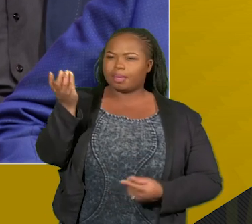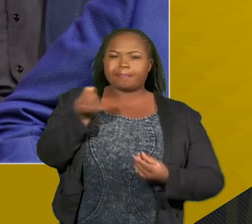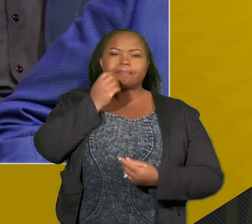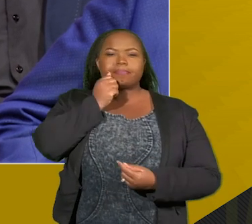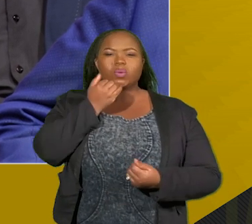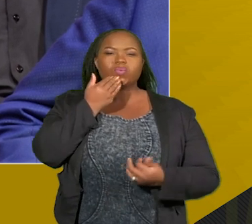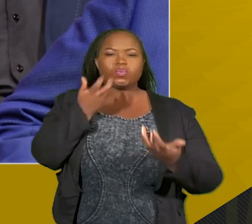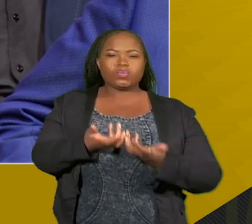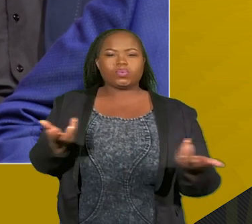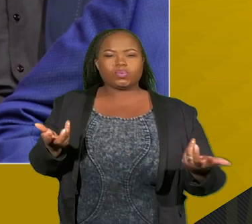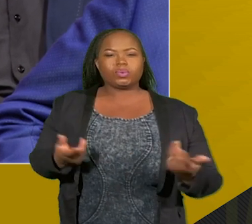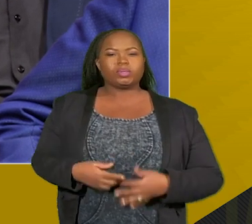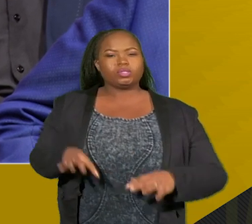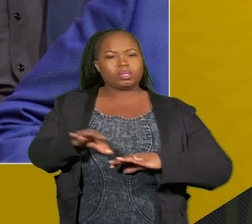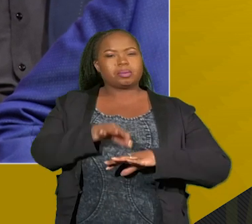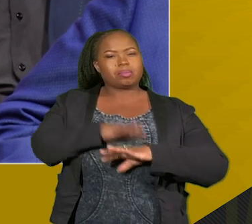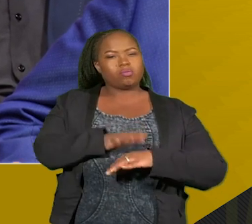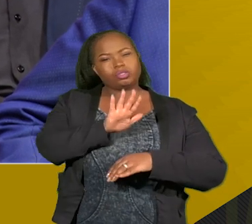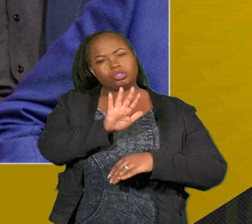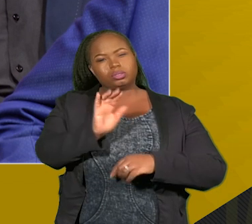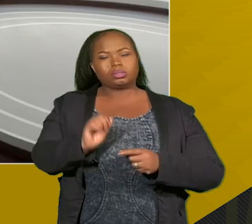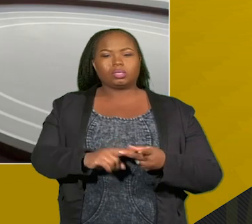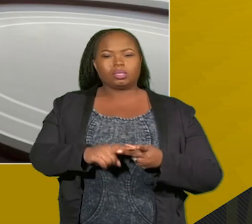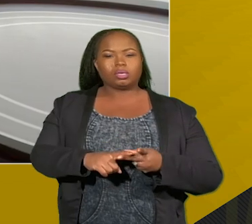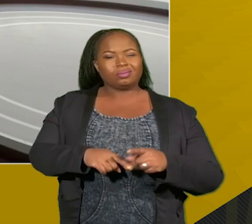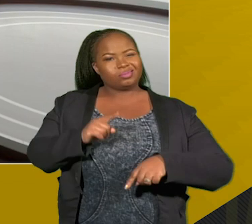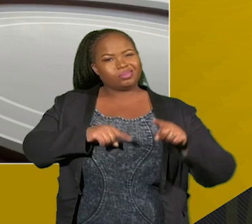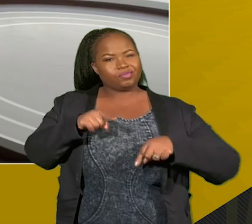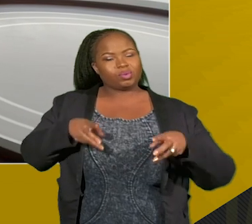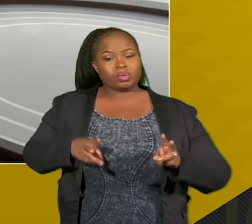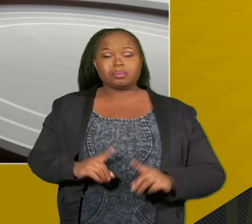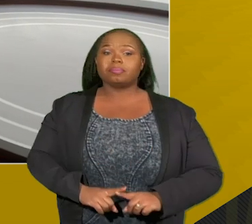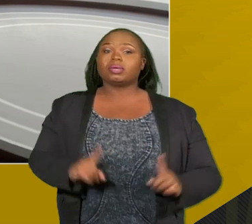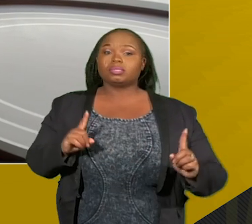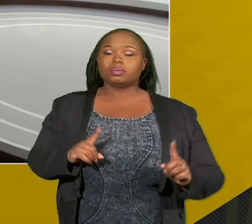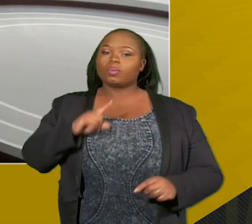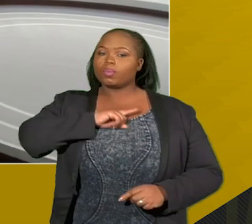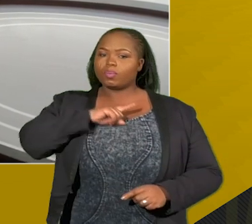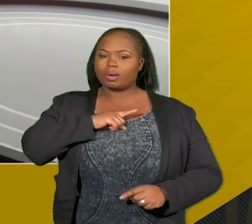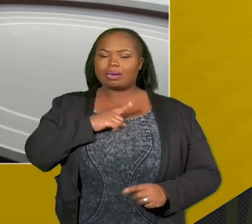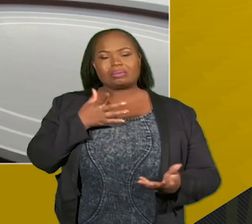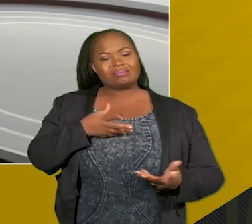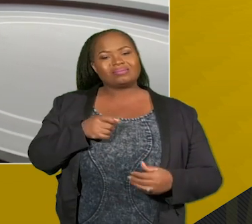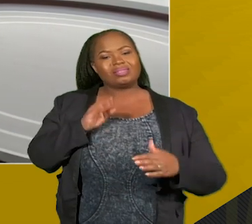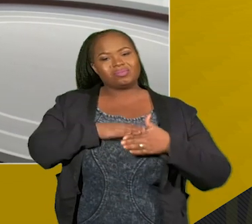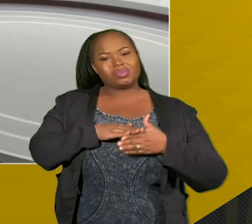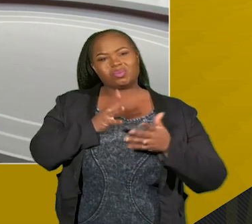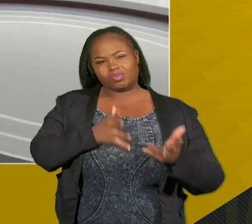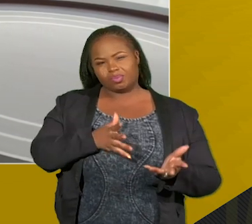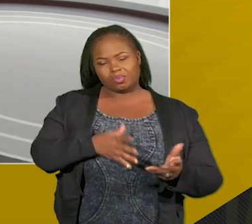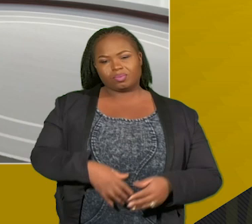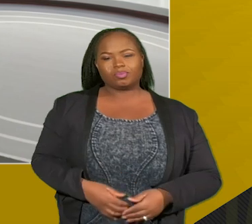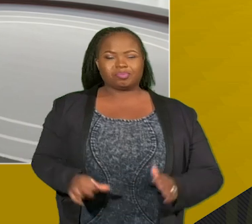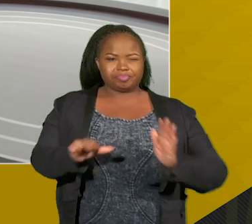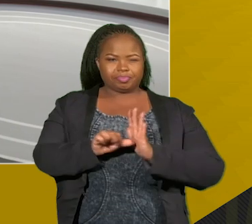separately. Guma marriages, naguma where they cohabitating, but they separated because of so such reasons. Okay. So it's